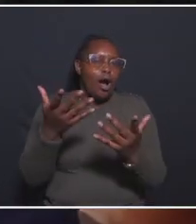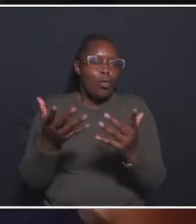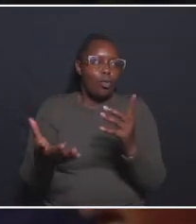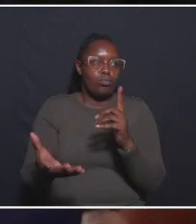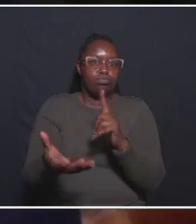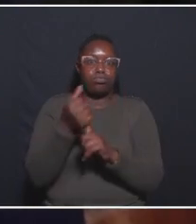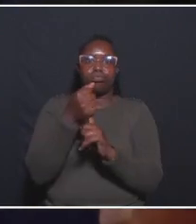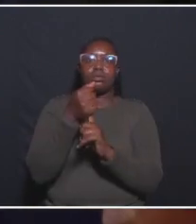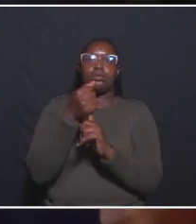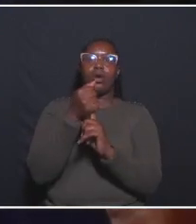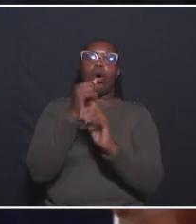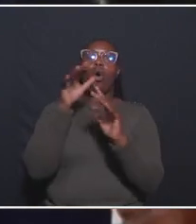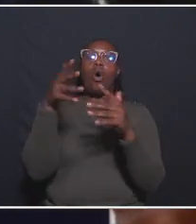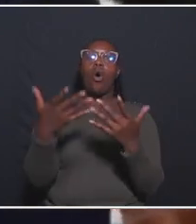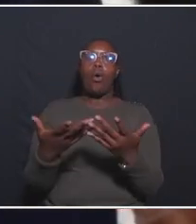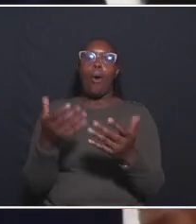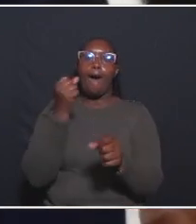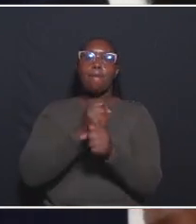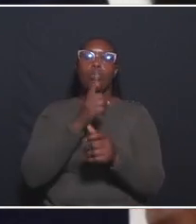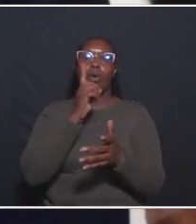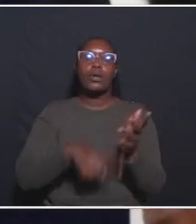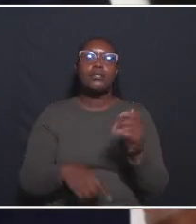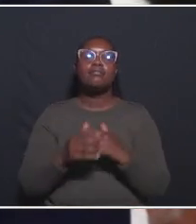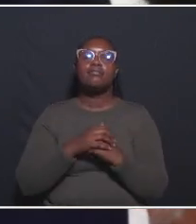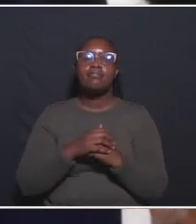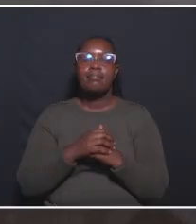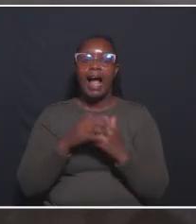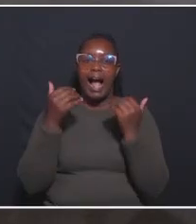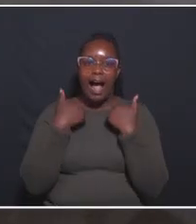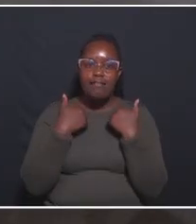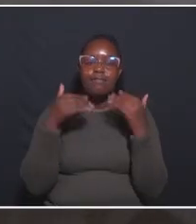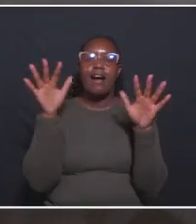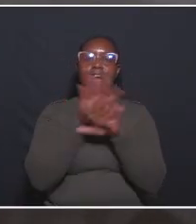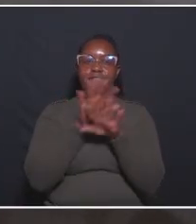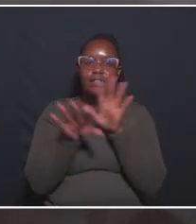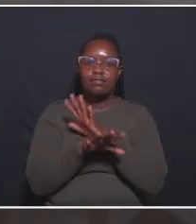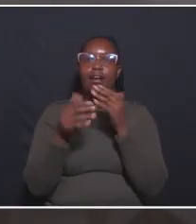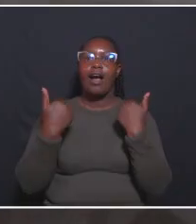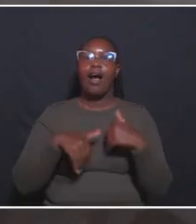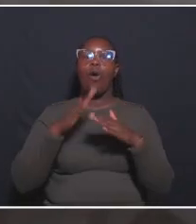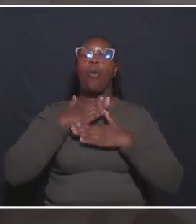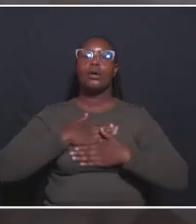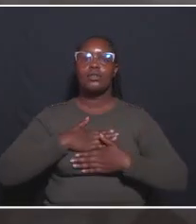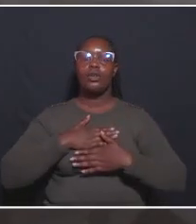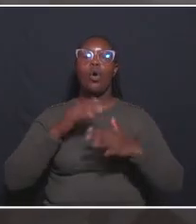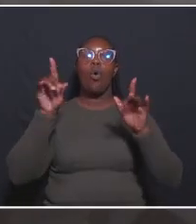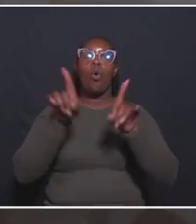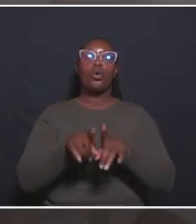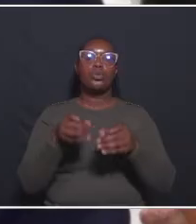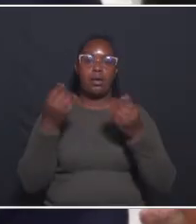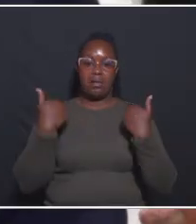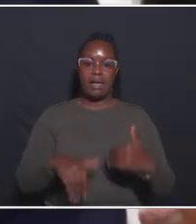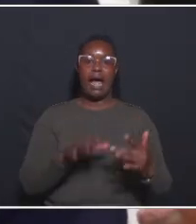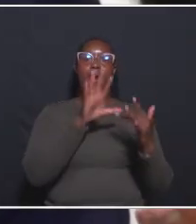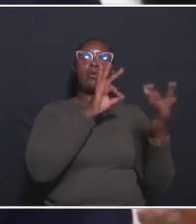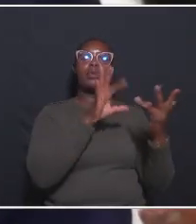made sure that I have what I want on set. And also you have been nominated for the best sound